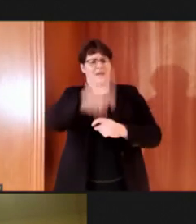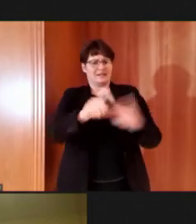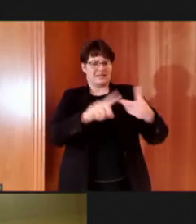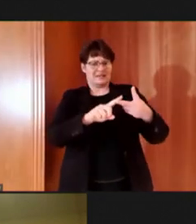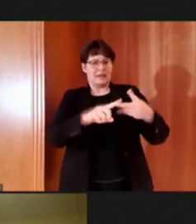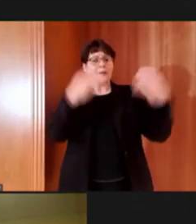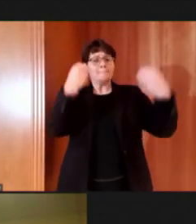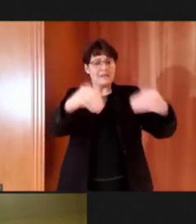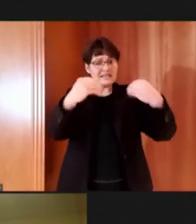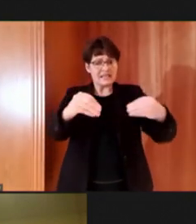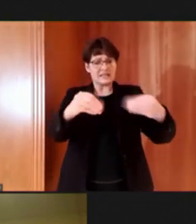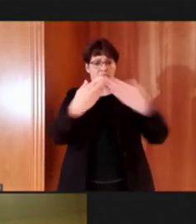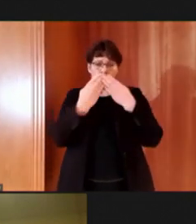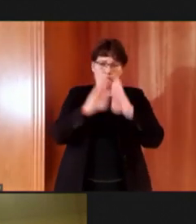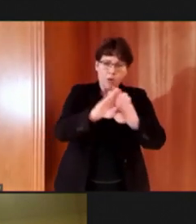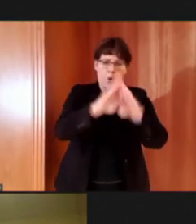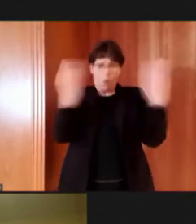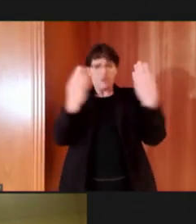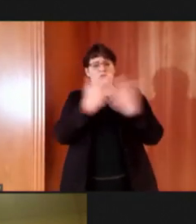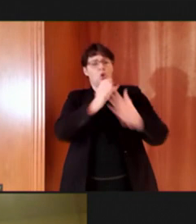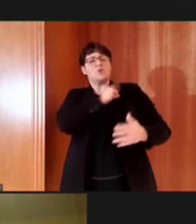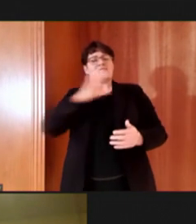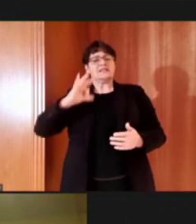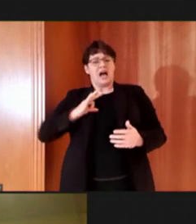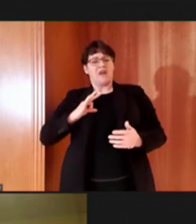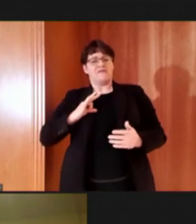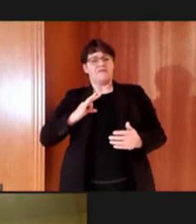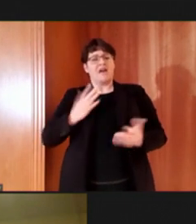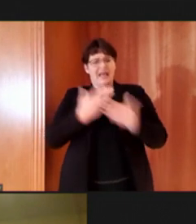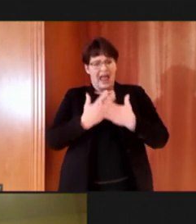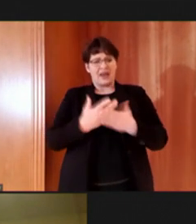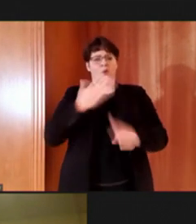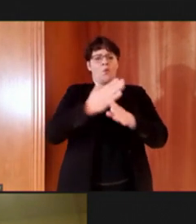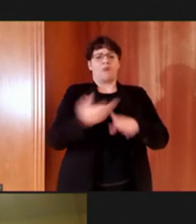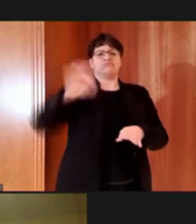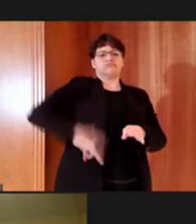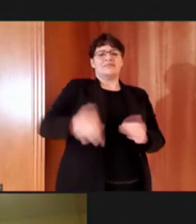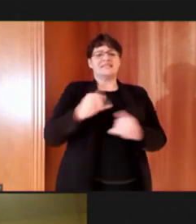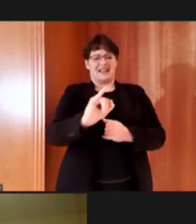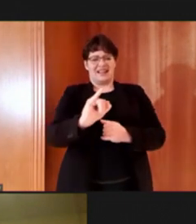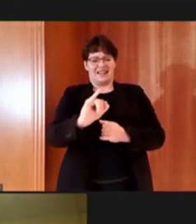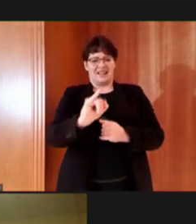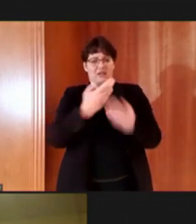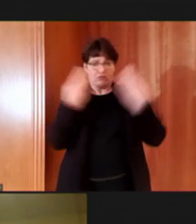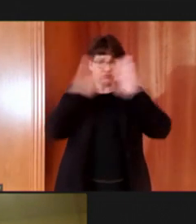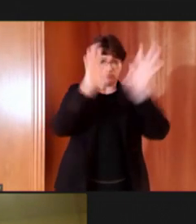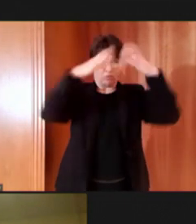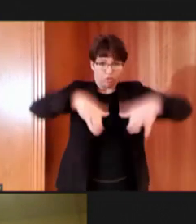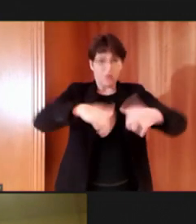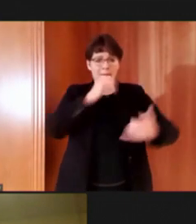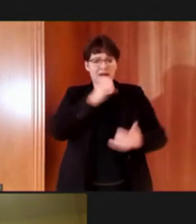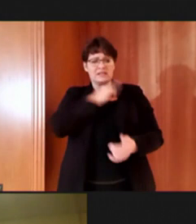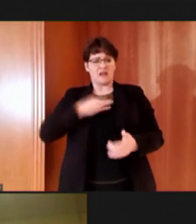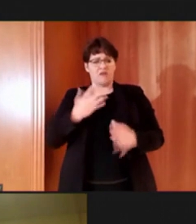can survive, and for their staff to also keep their jobs and earn a salary.